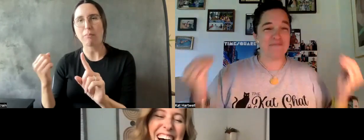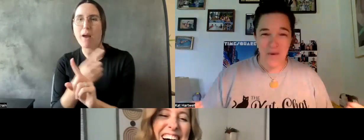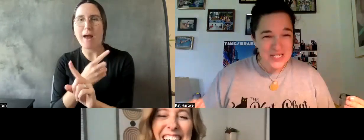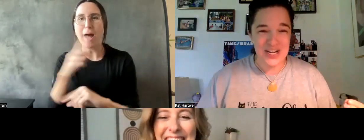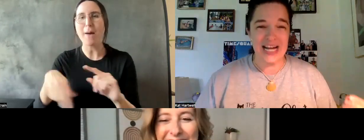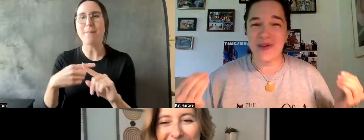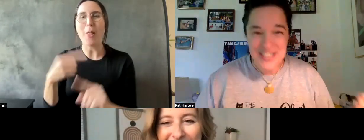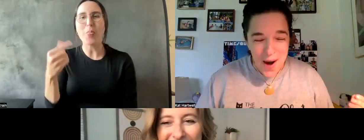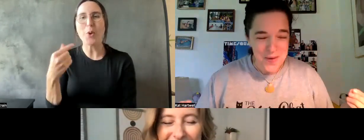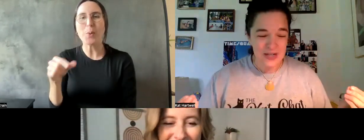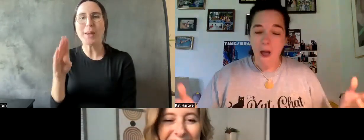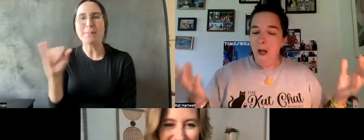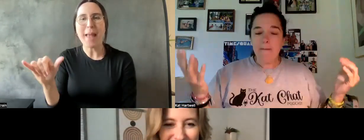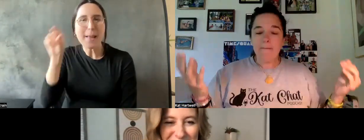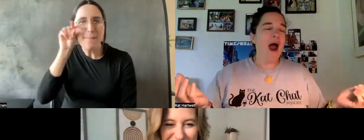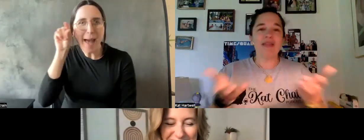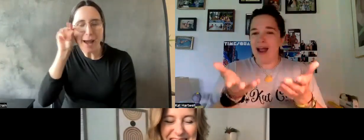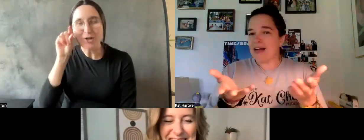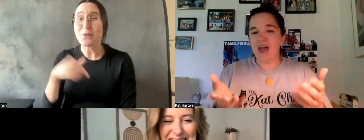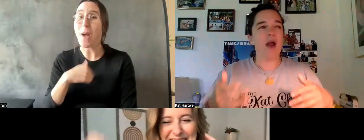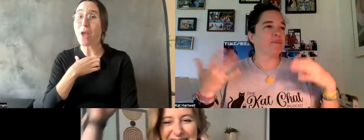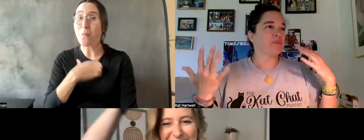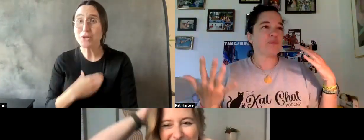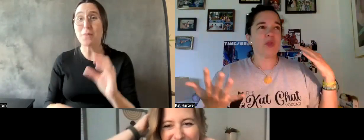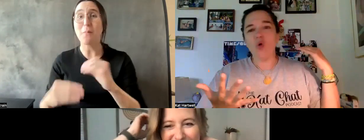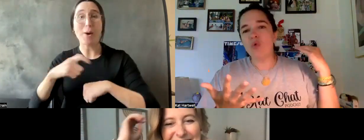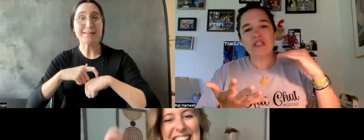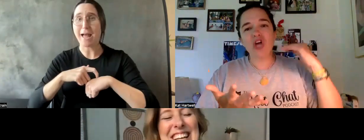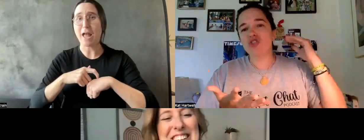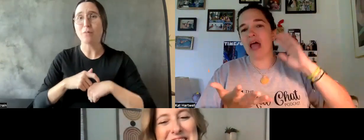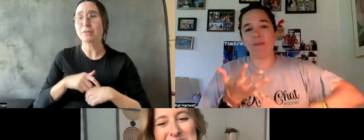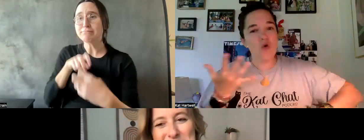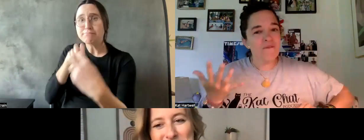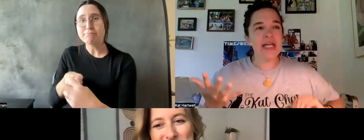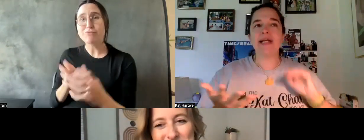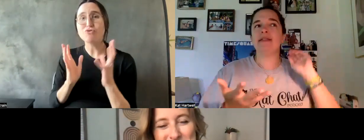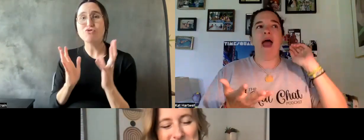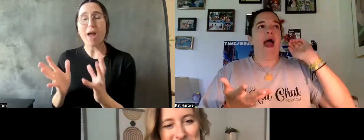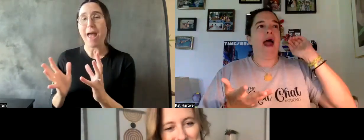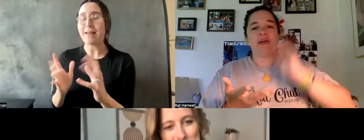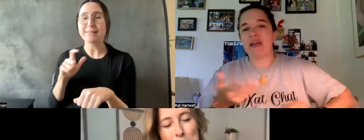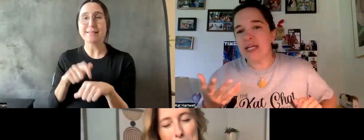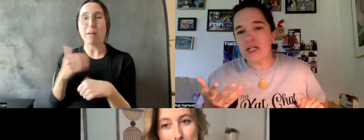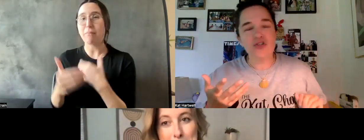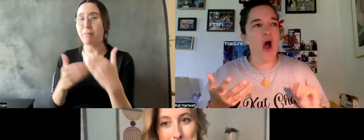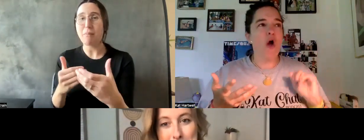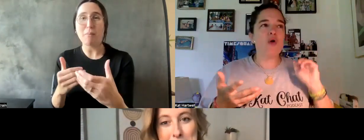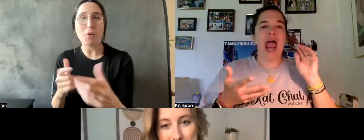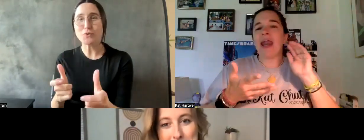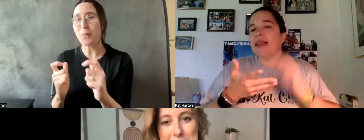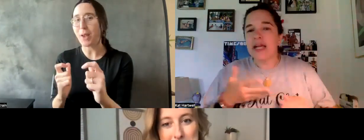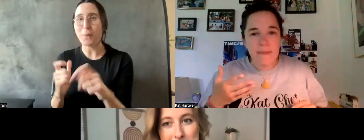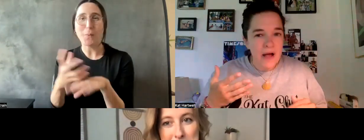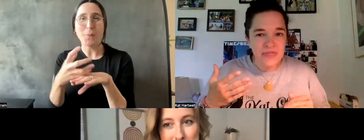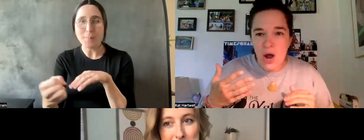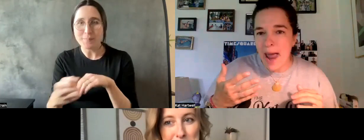it, but unfortunately we don't. But like I said, we still shot the movies and the TV shows